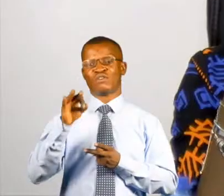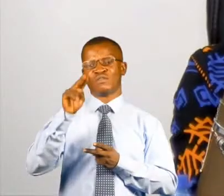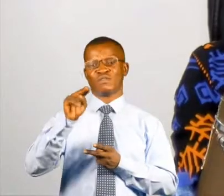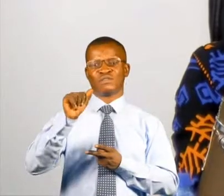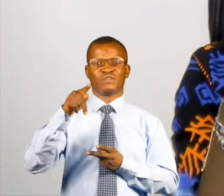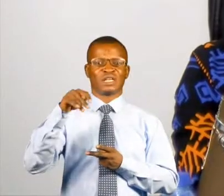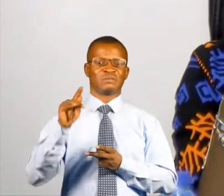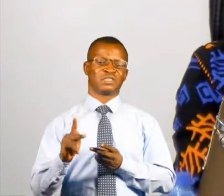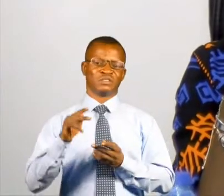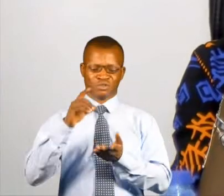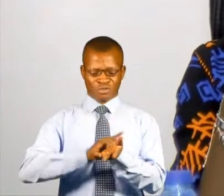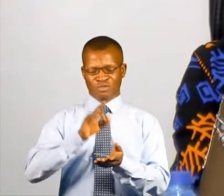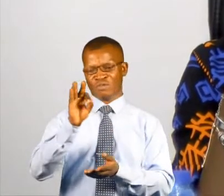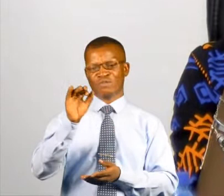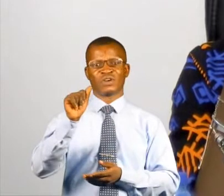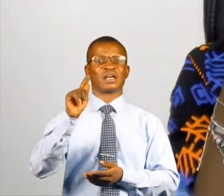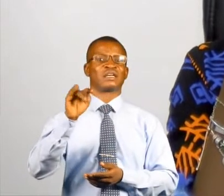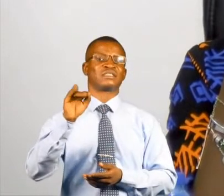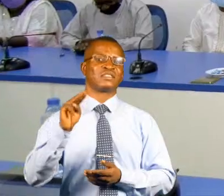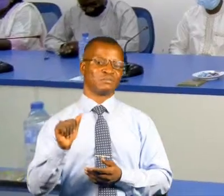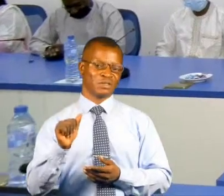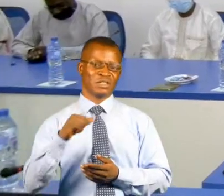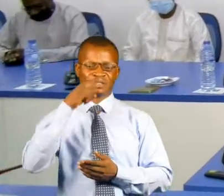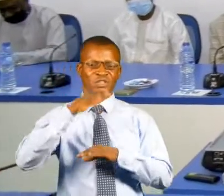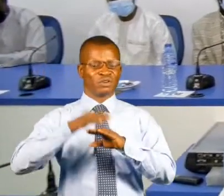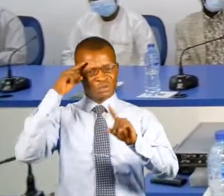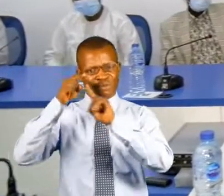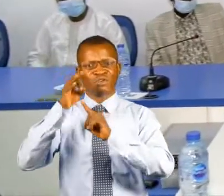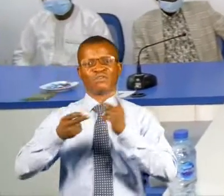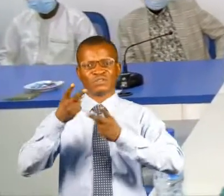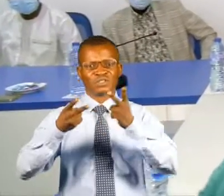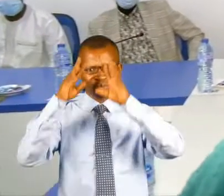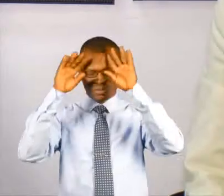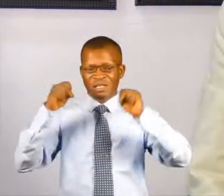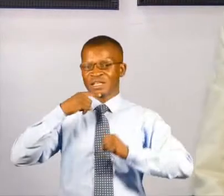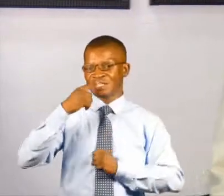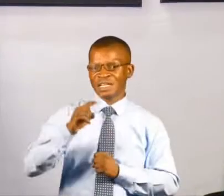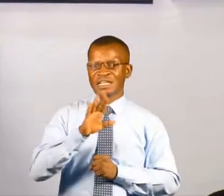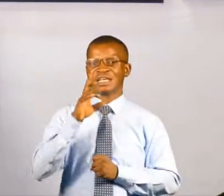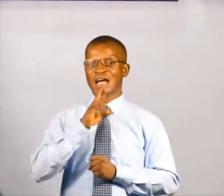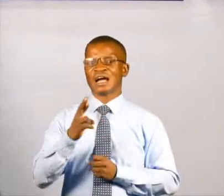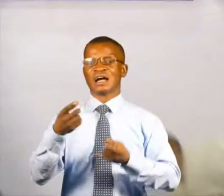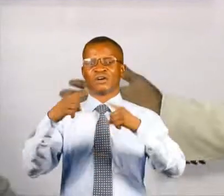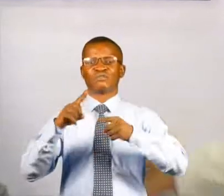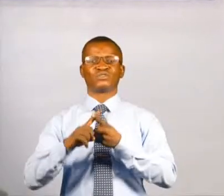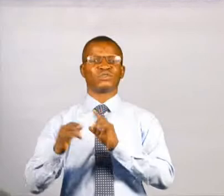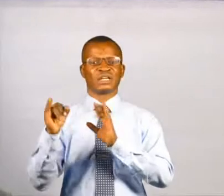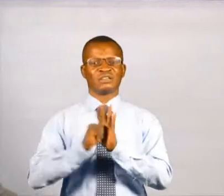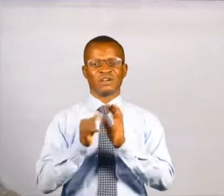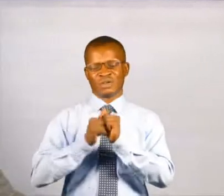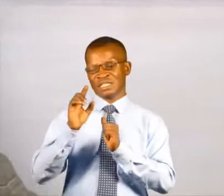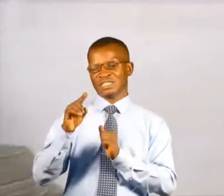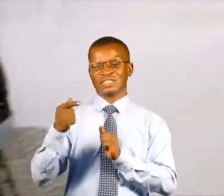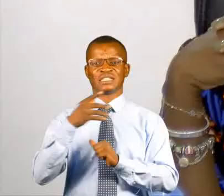of NAPTIP, Dr. Fatima Waziri Azi. Speaking on the purpose of their visit, the President said that they had come to